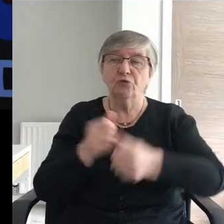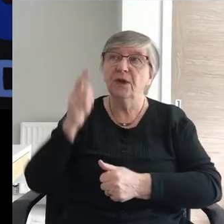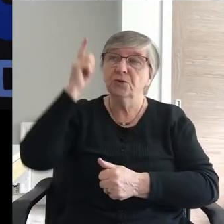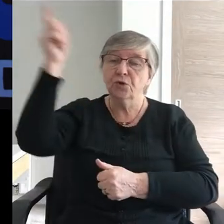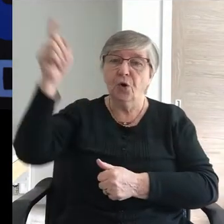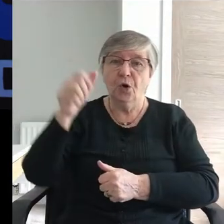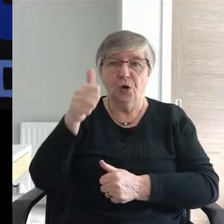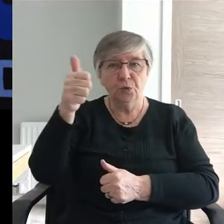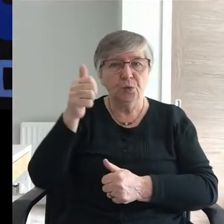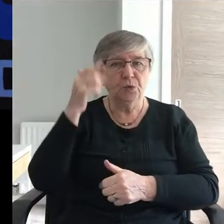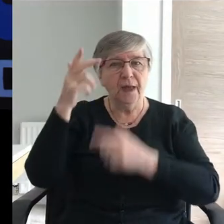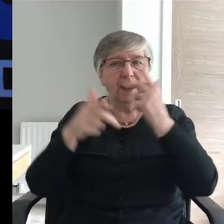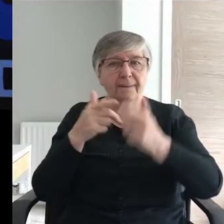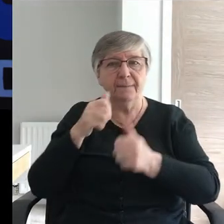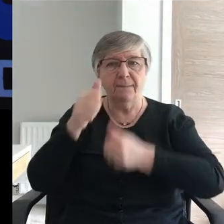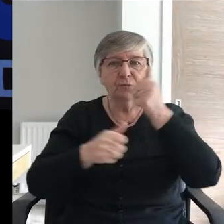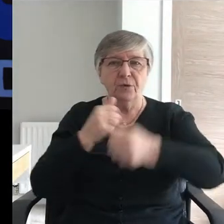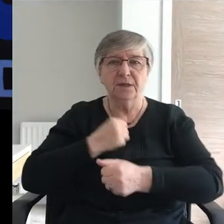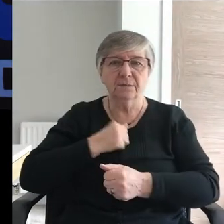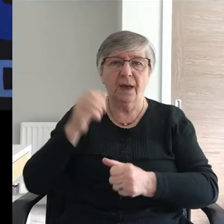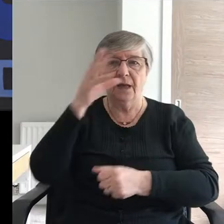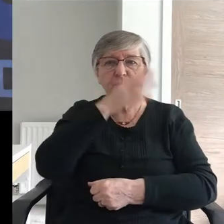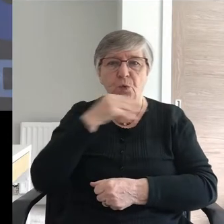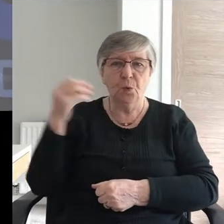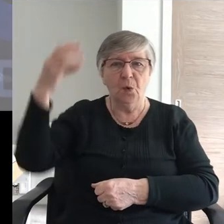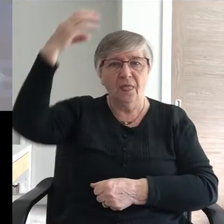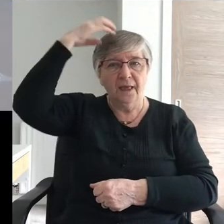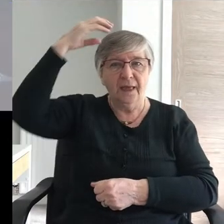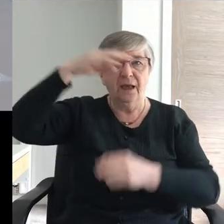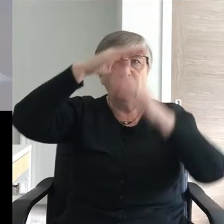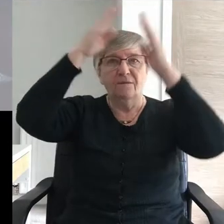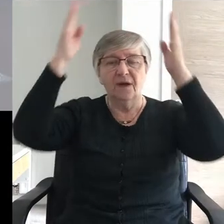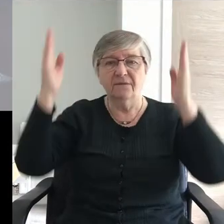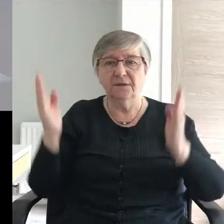well-known hymn, "Praise My Soul, the King of Heaven."